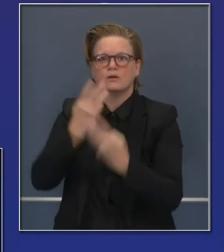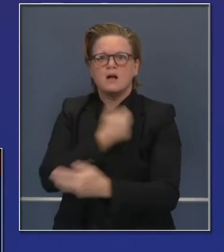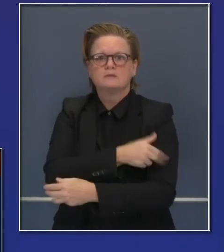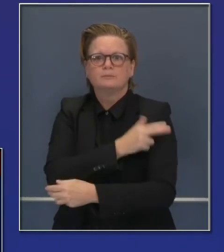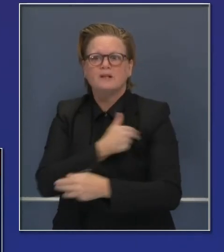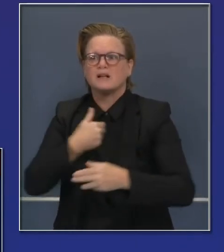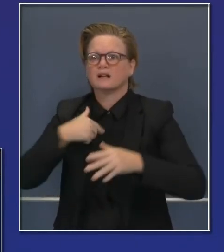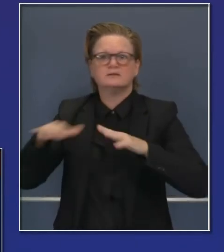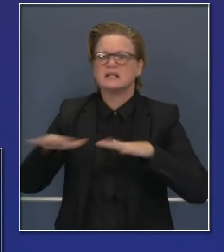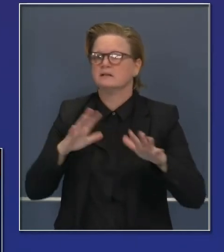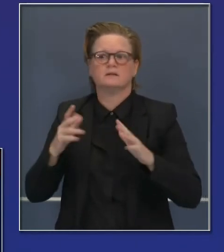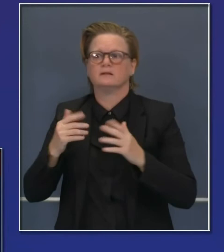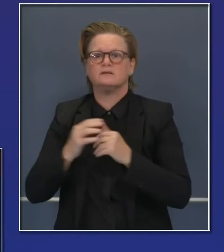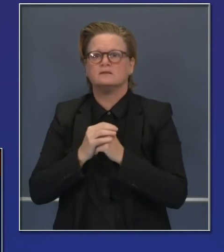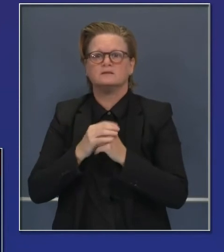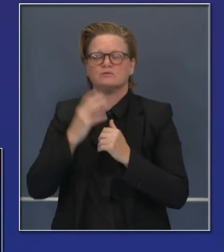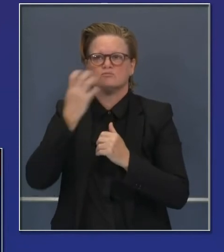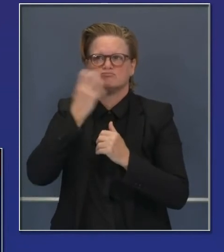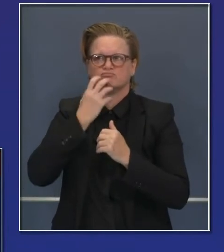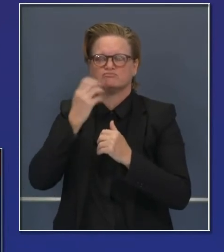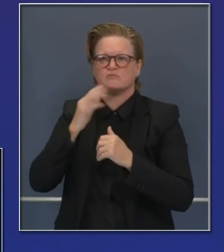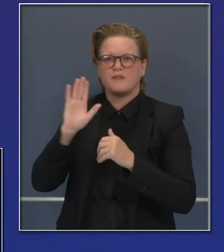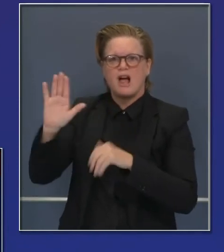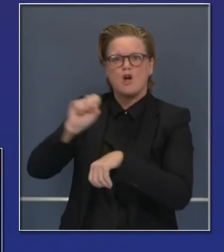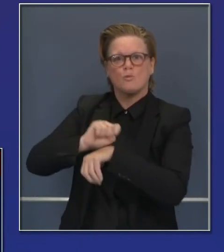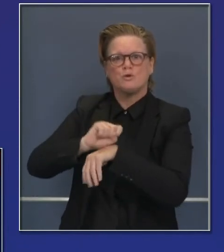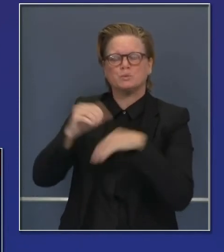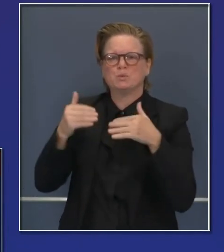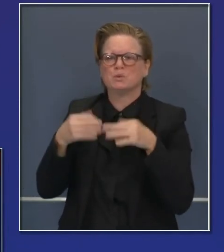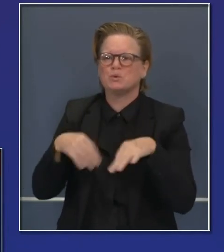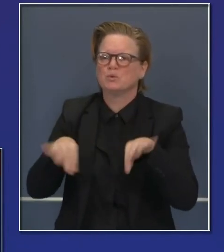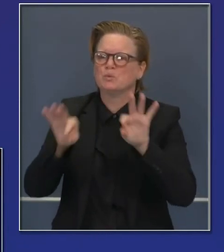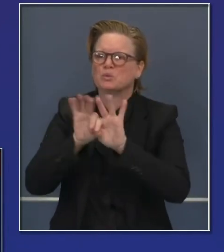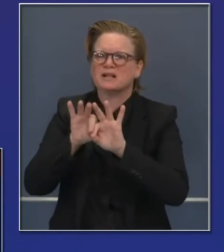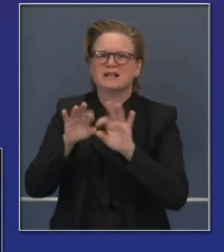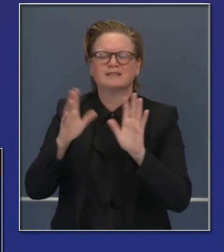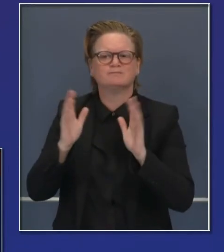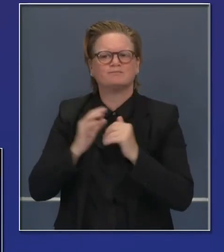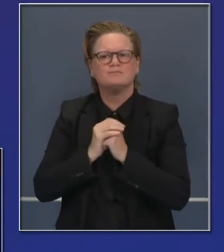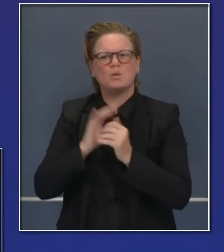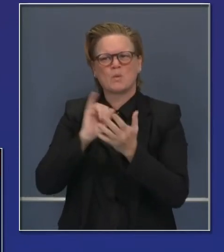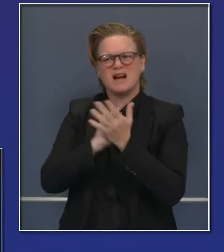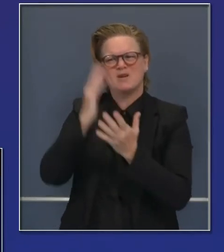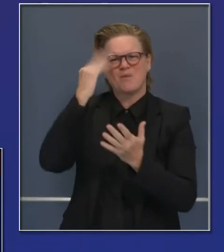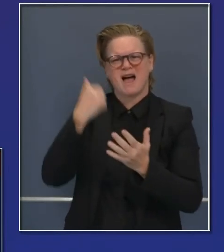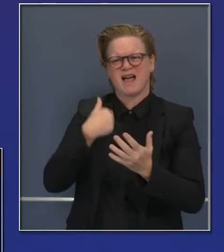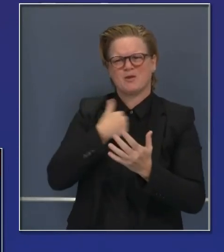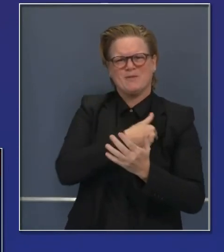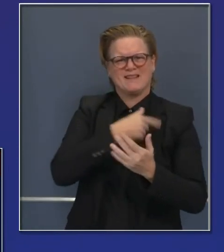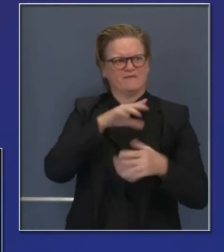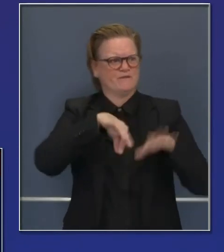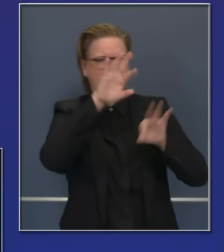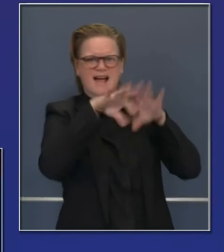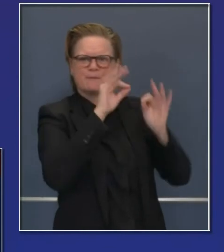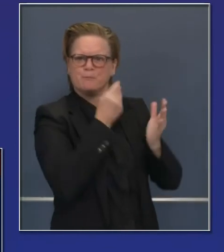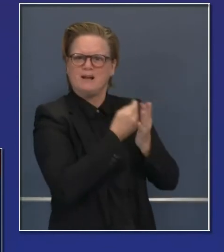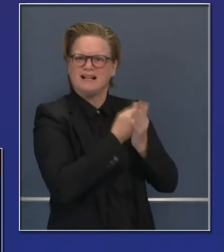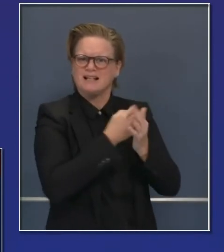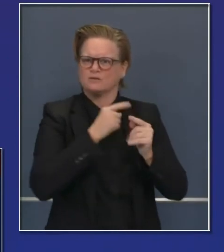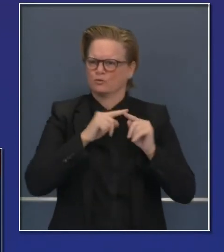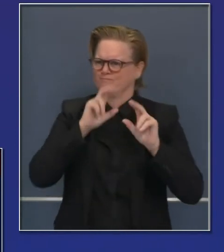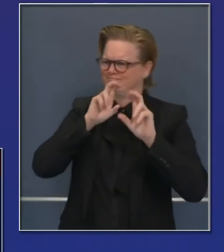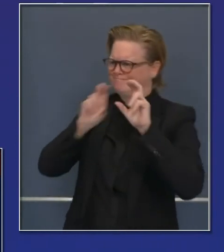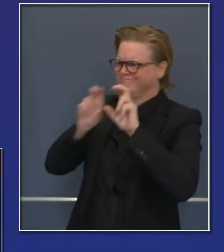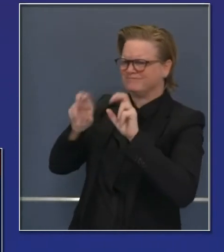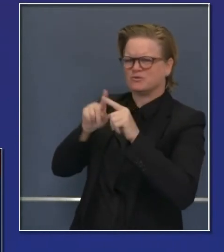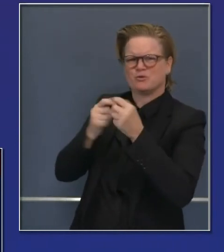And that's why we have provided hotel rooms and stipends and debit cards for our hotel workers. And we want to just thank